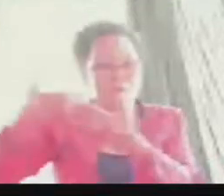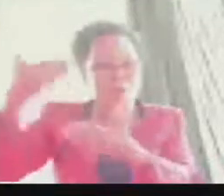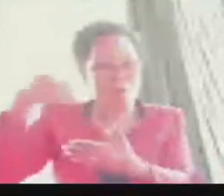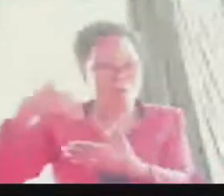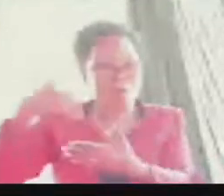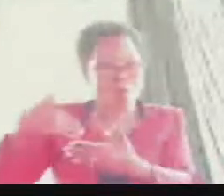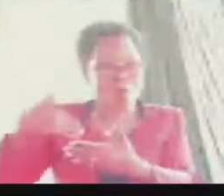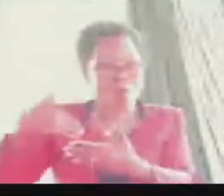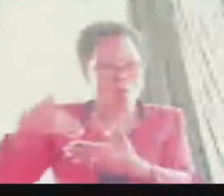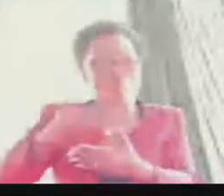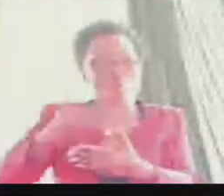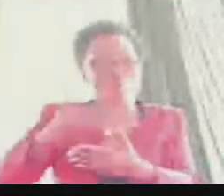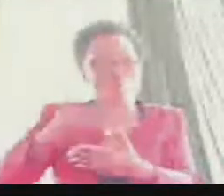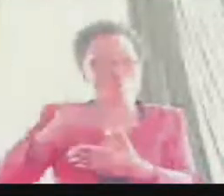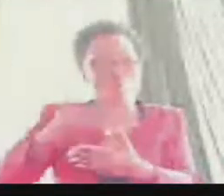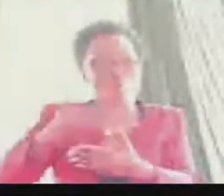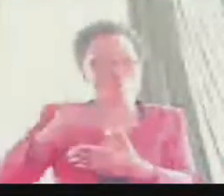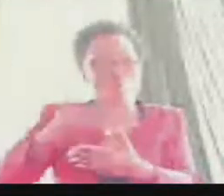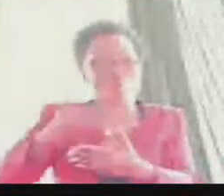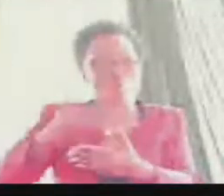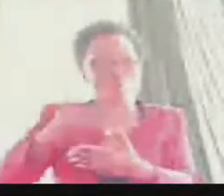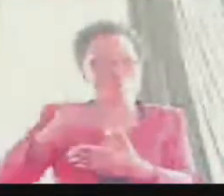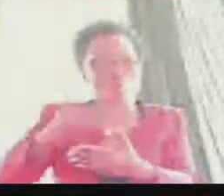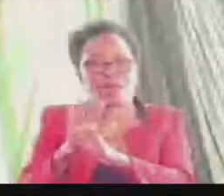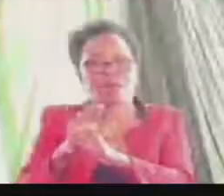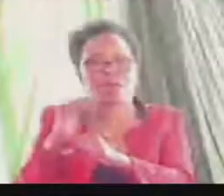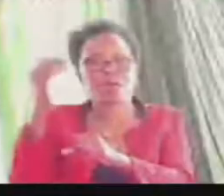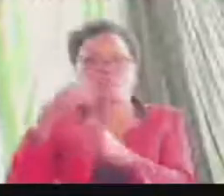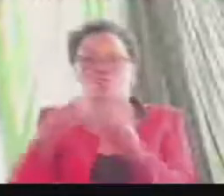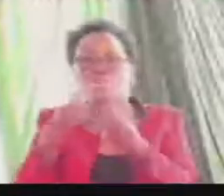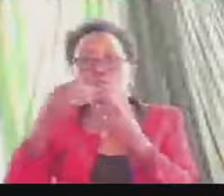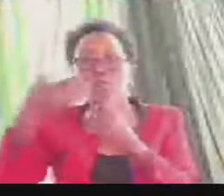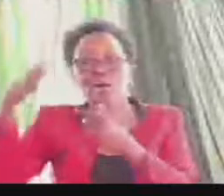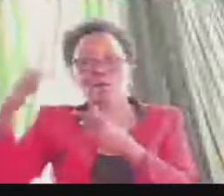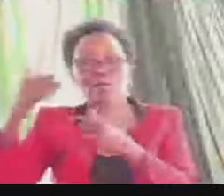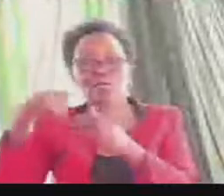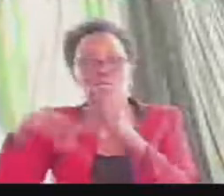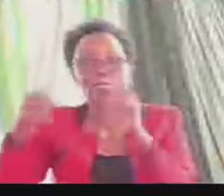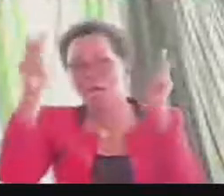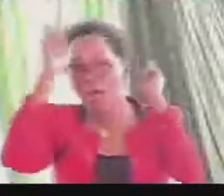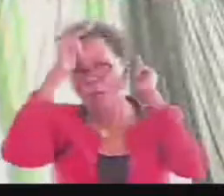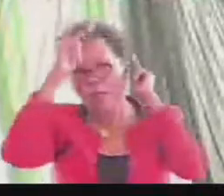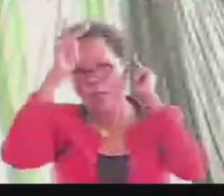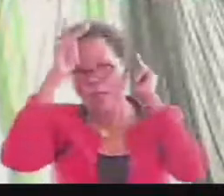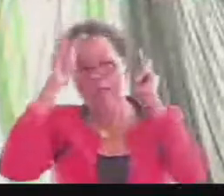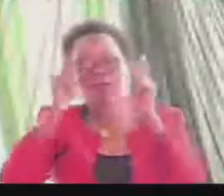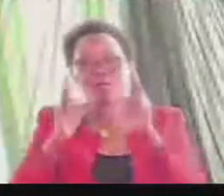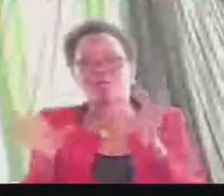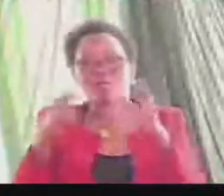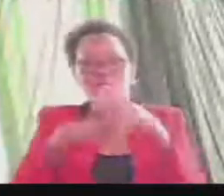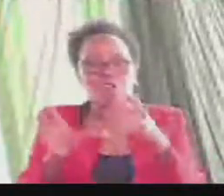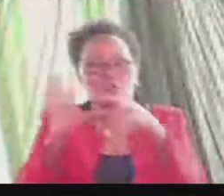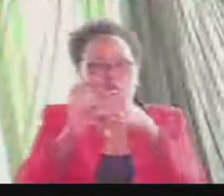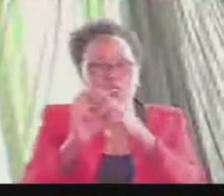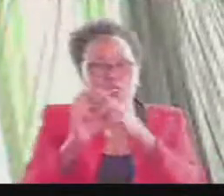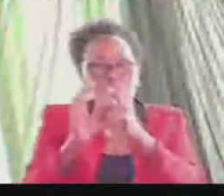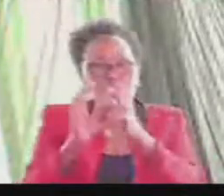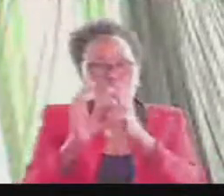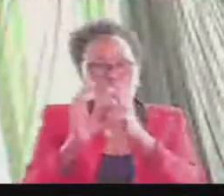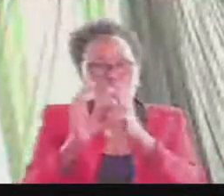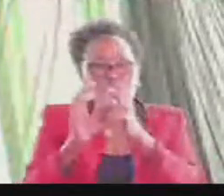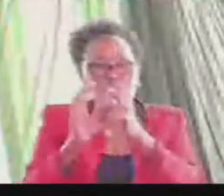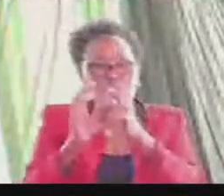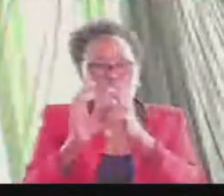many out talks in Kakamega in conjunction with the county government. Cases